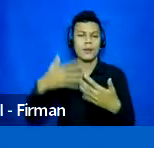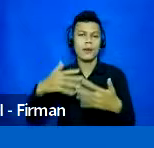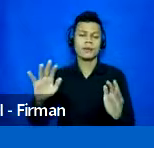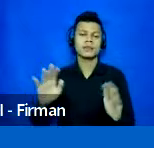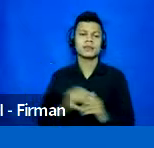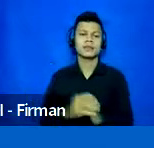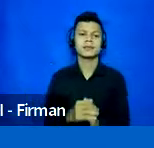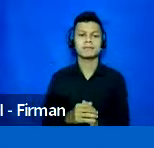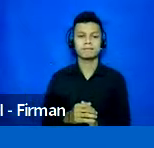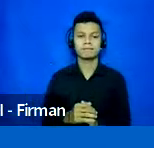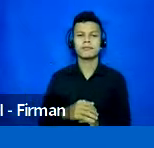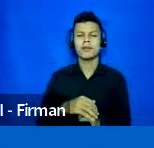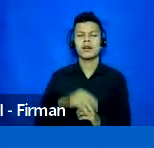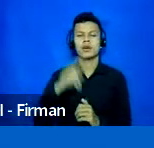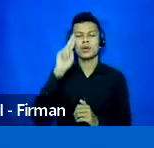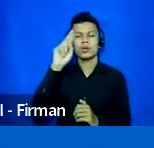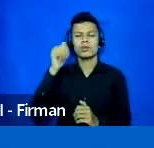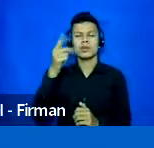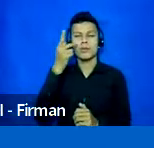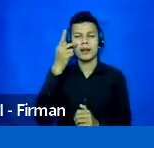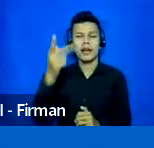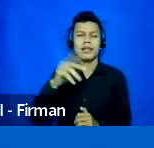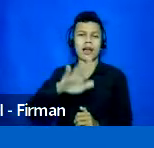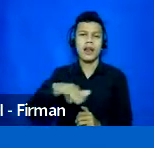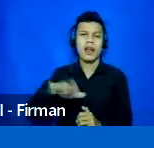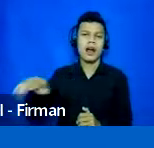children need to be